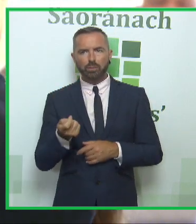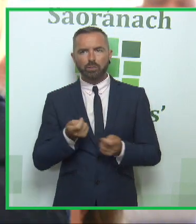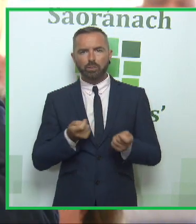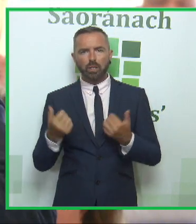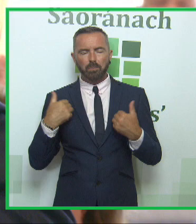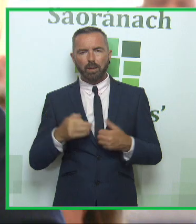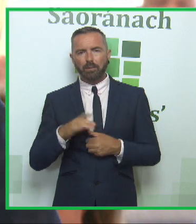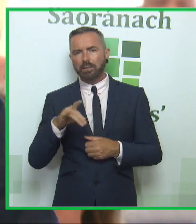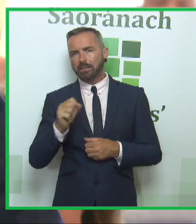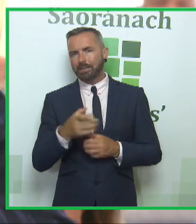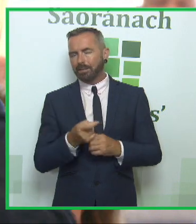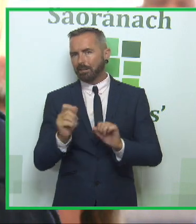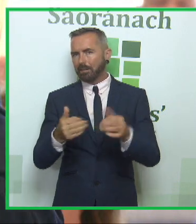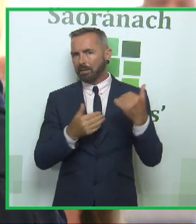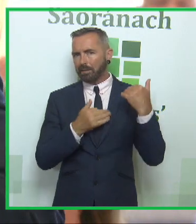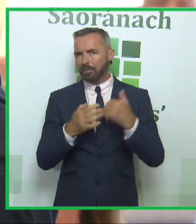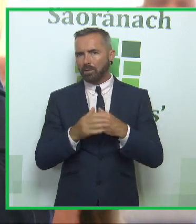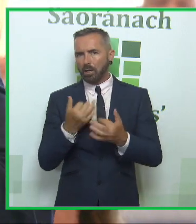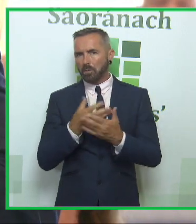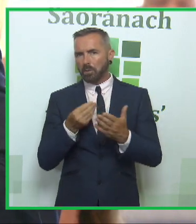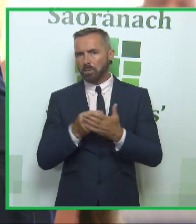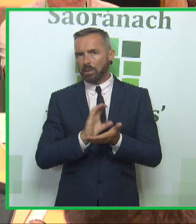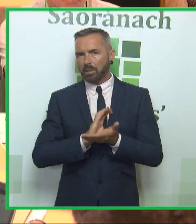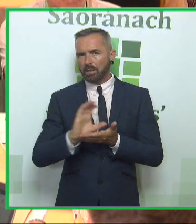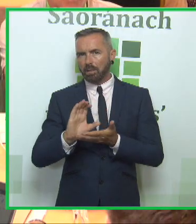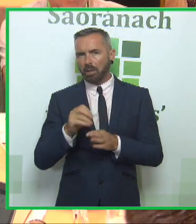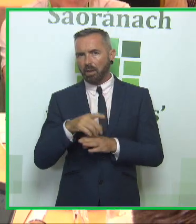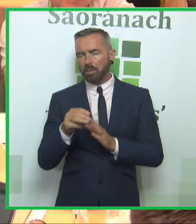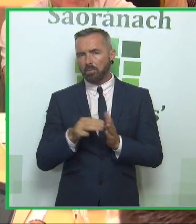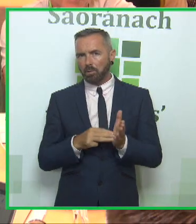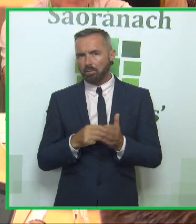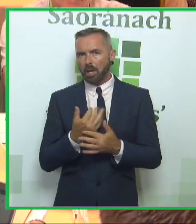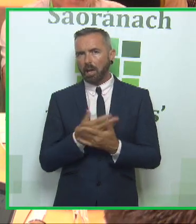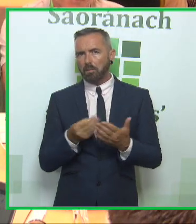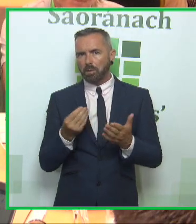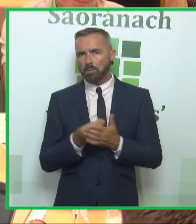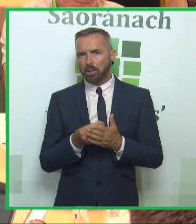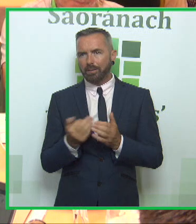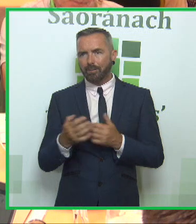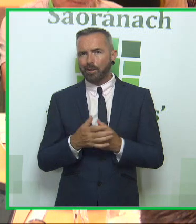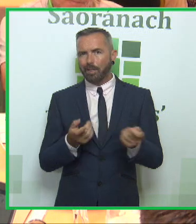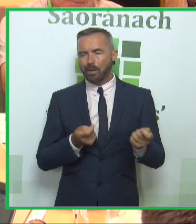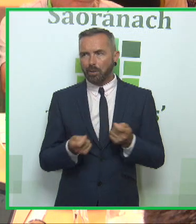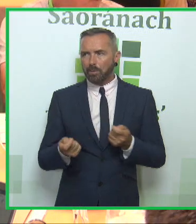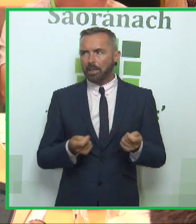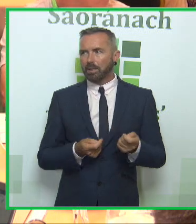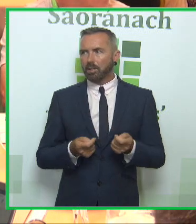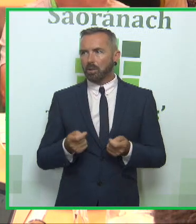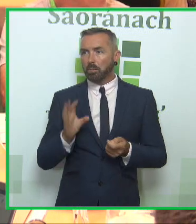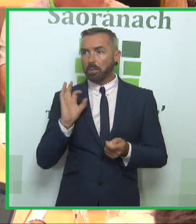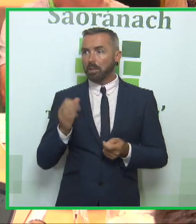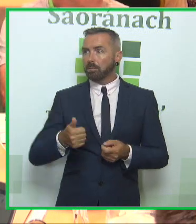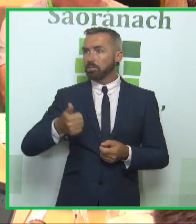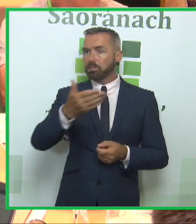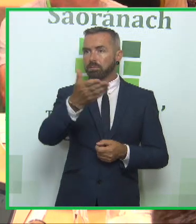and basically be accountable for how much money is being spent on it, how much money is being spent on charities, because there's wonderful,